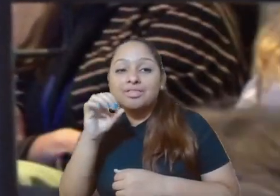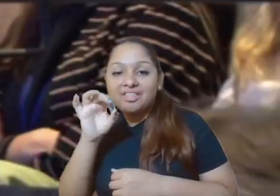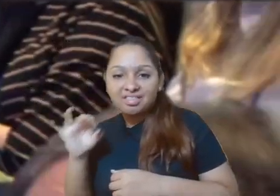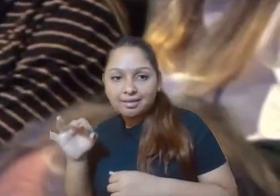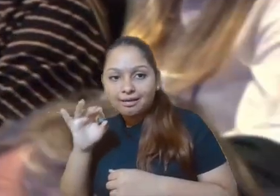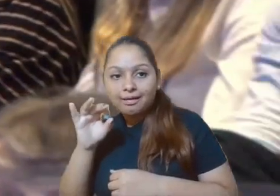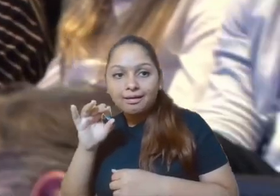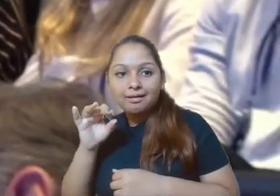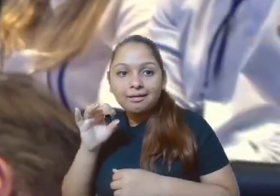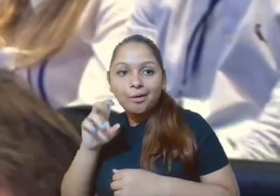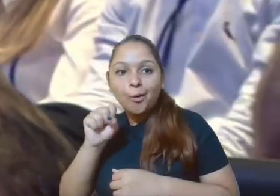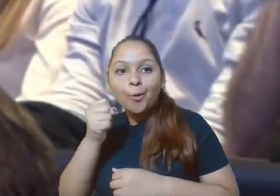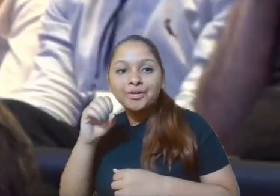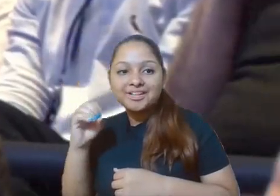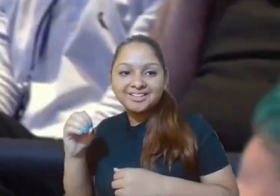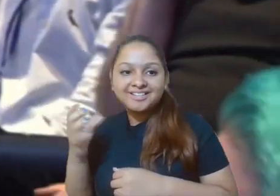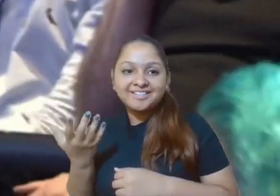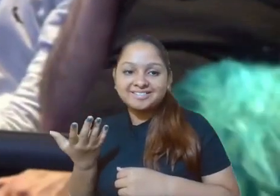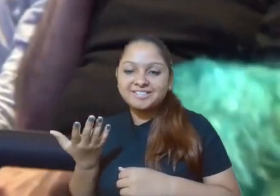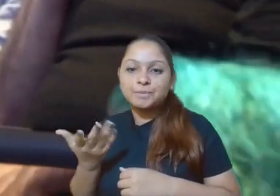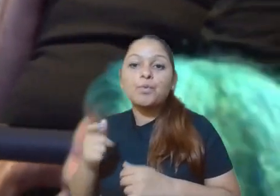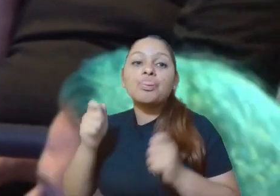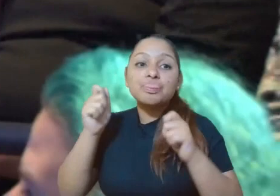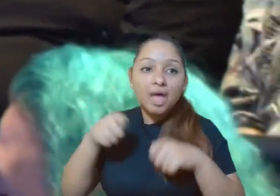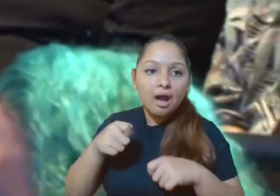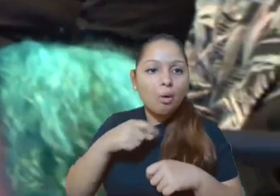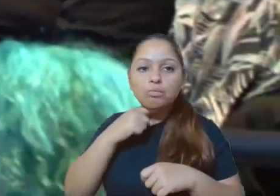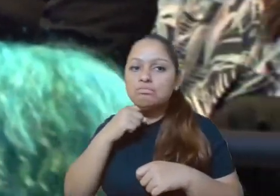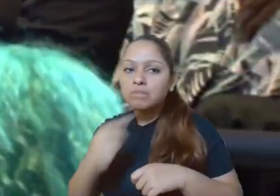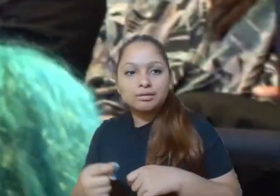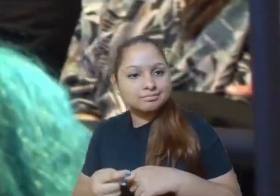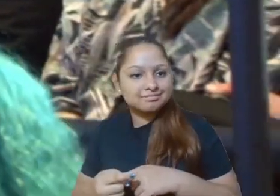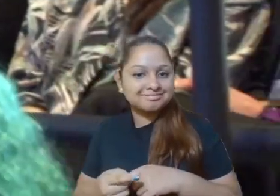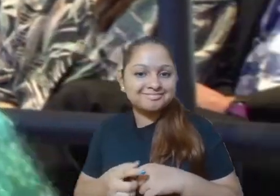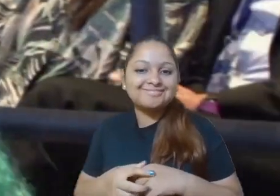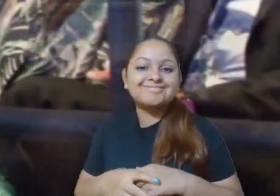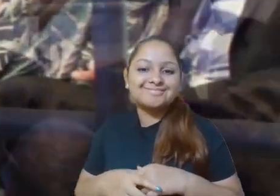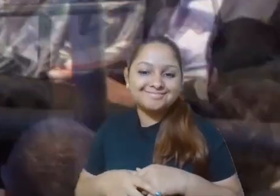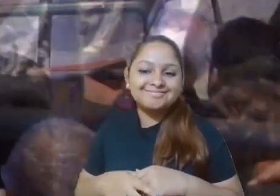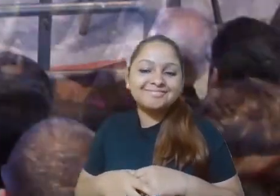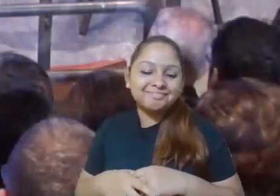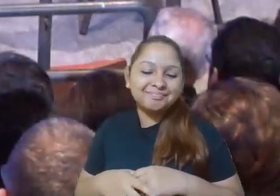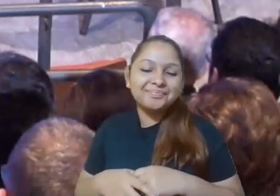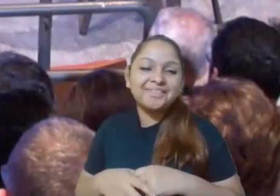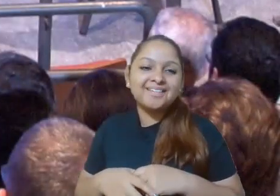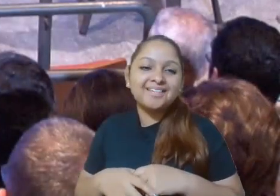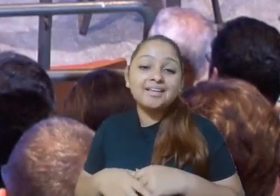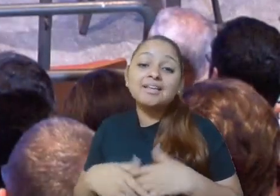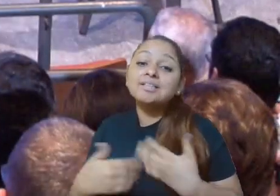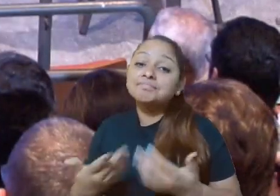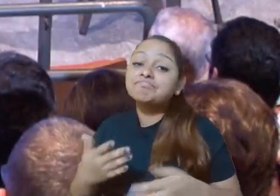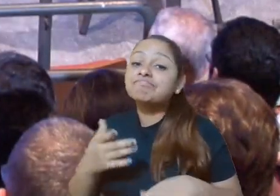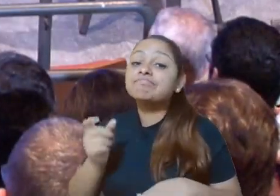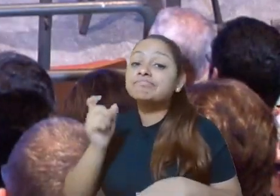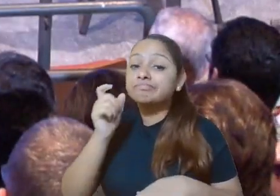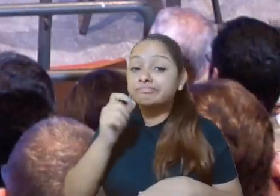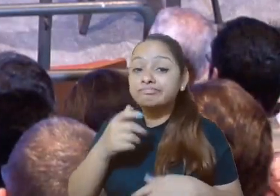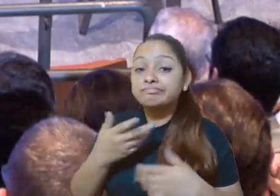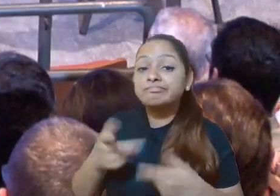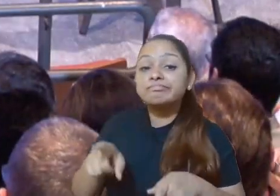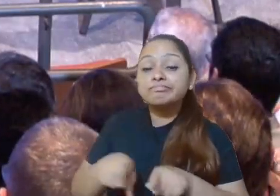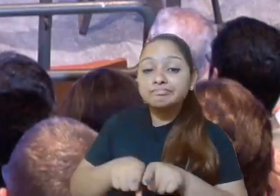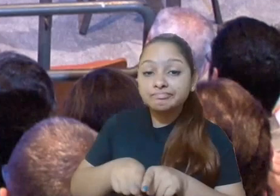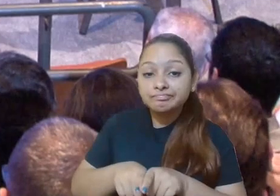the business model stand? And it's very interesting because there is, besides the corporate